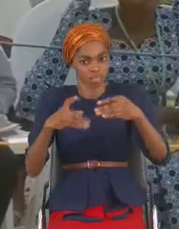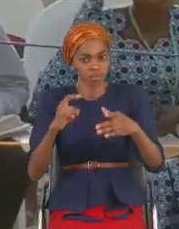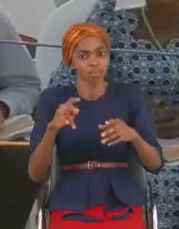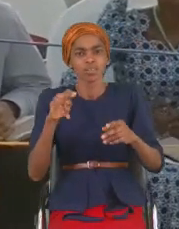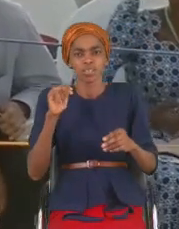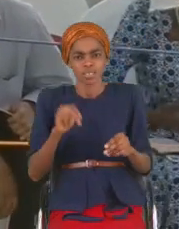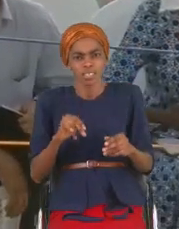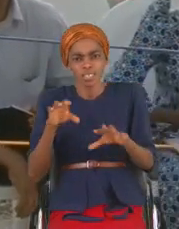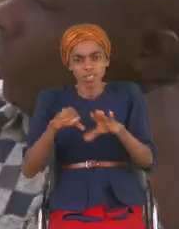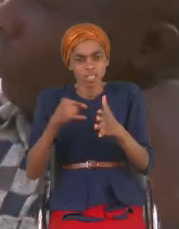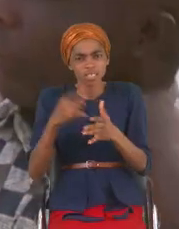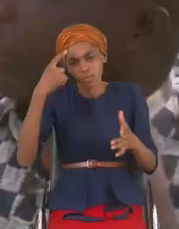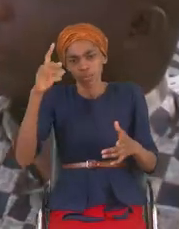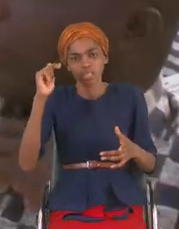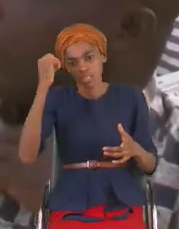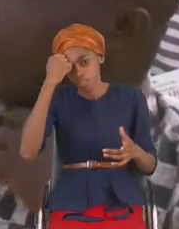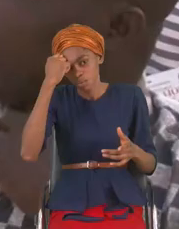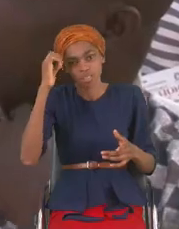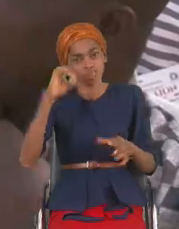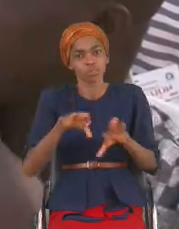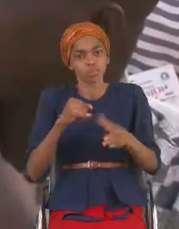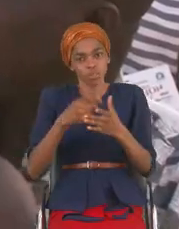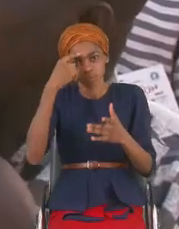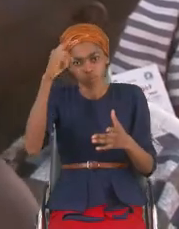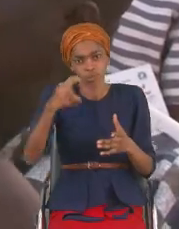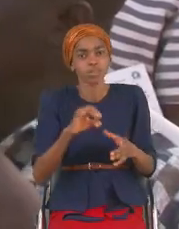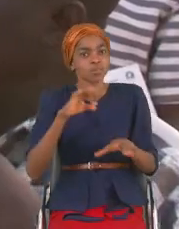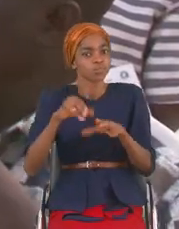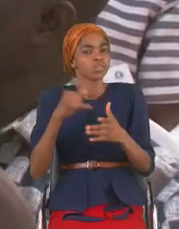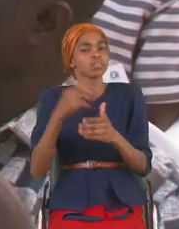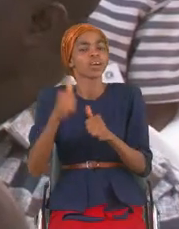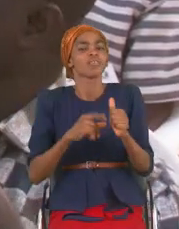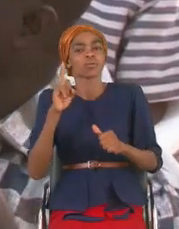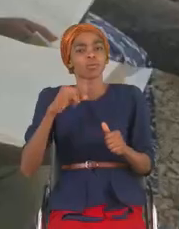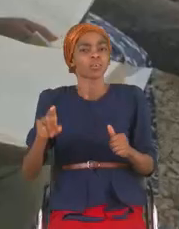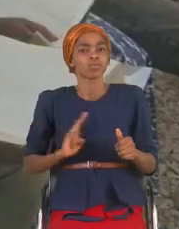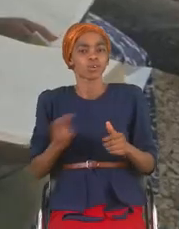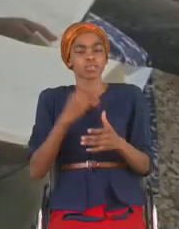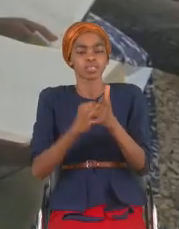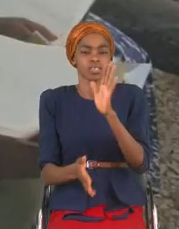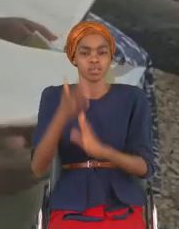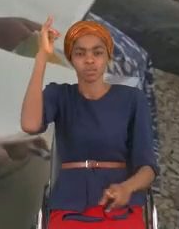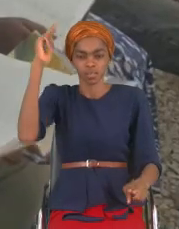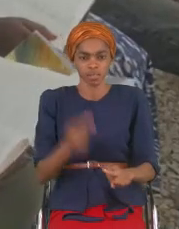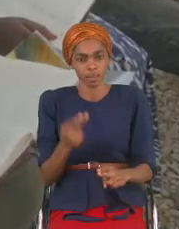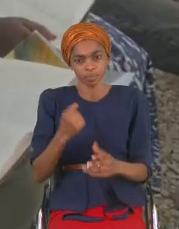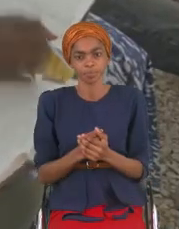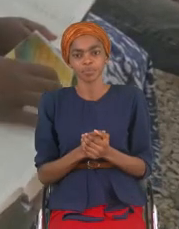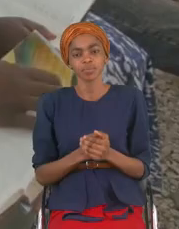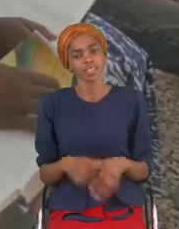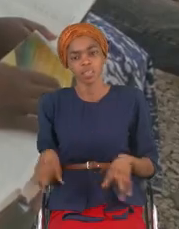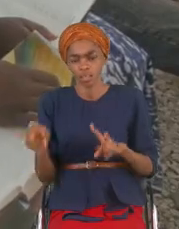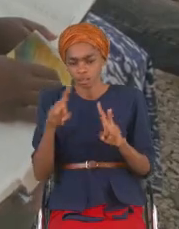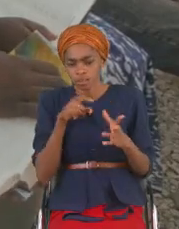Timothy. He'll do it for you. He will do it for every one of us in Jesus' name. And